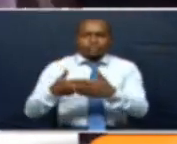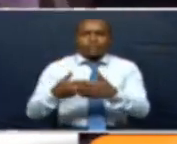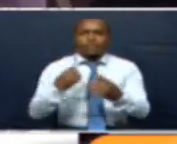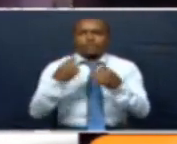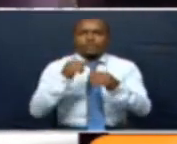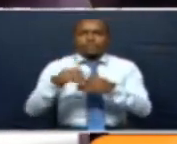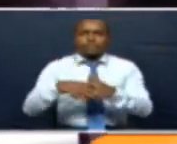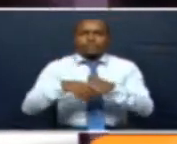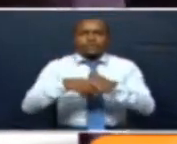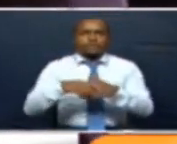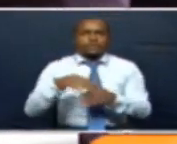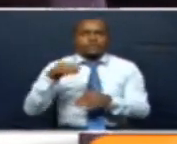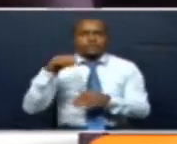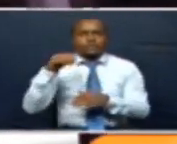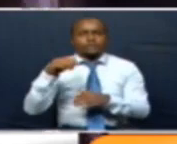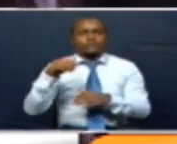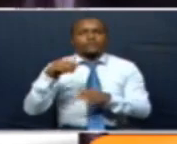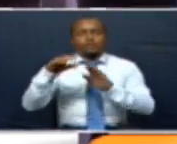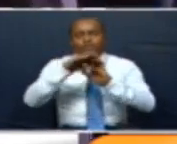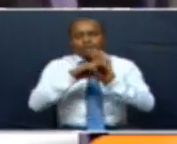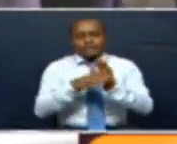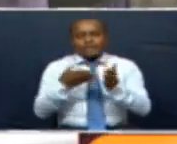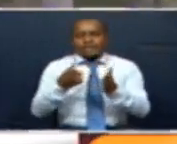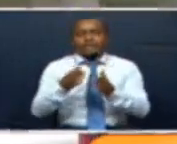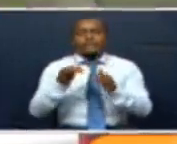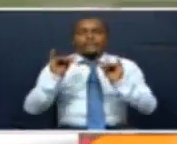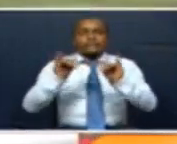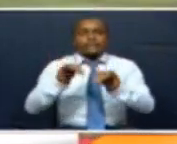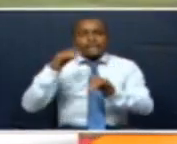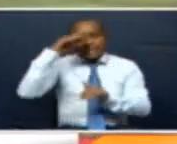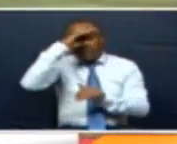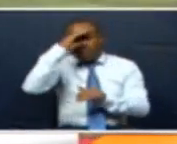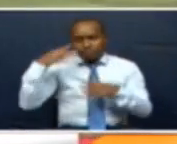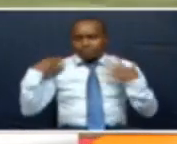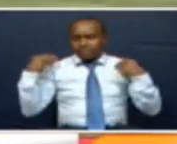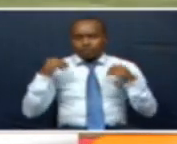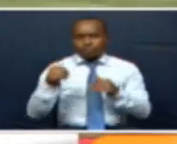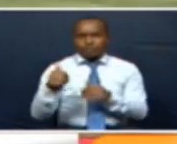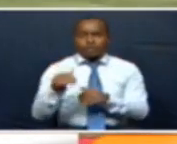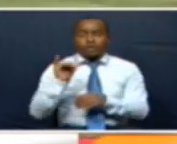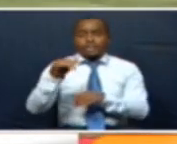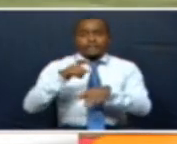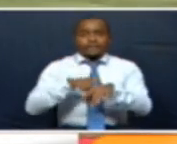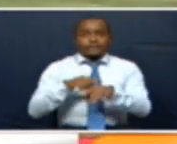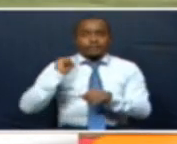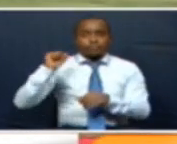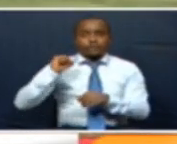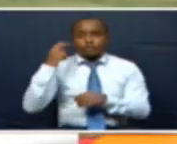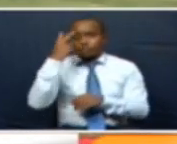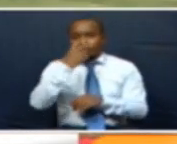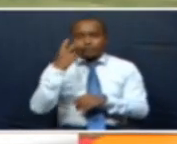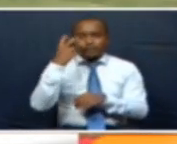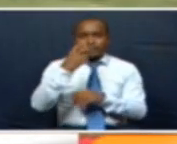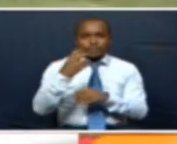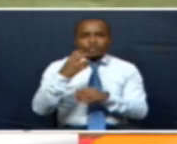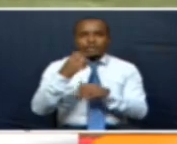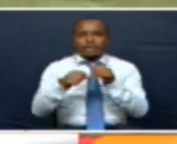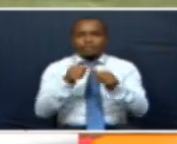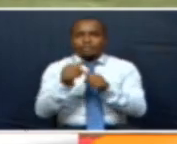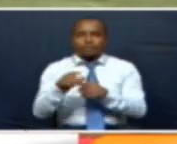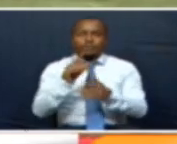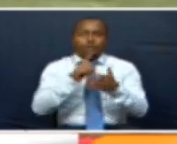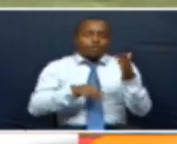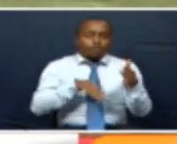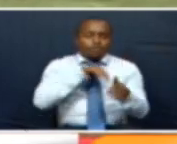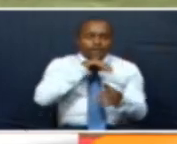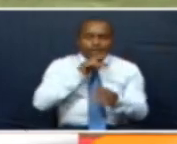whose agenda only remained more theoretical than practical. During that time, political speculation was rife on what Odinga's cooperation with